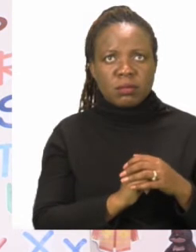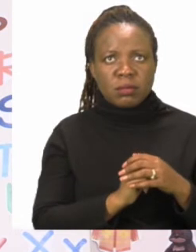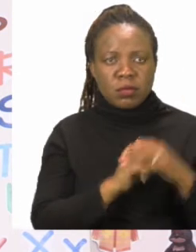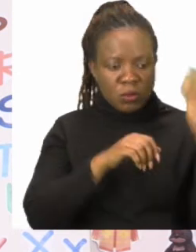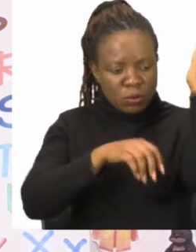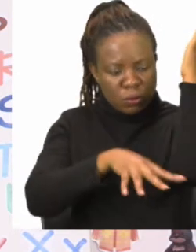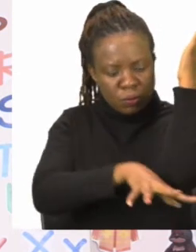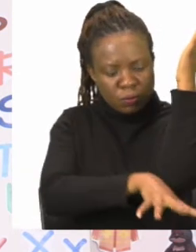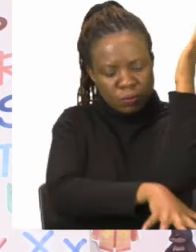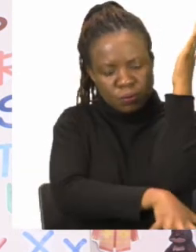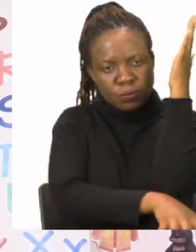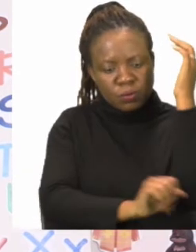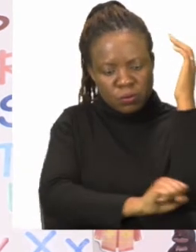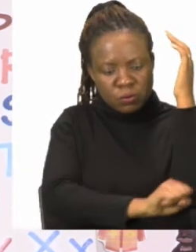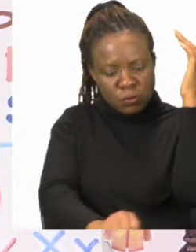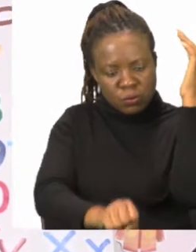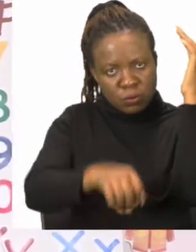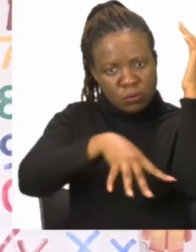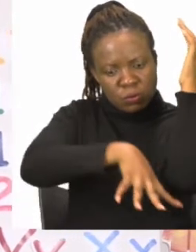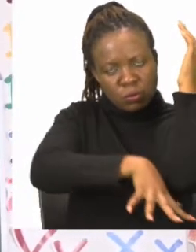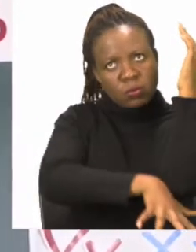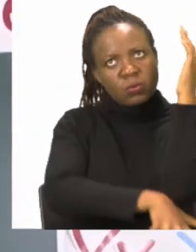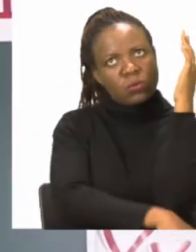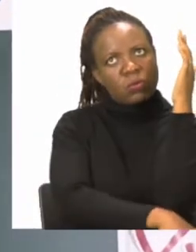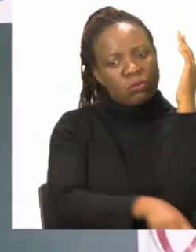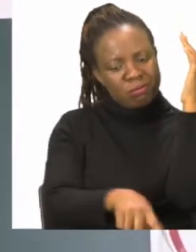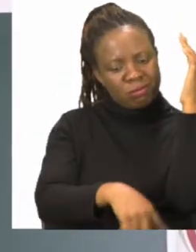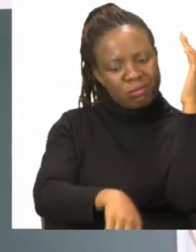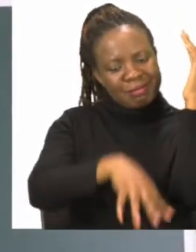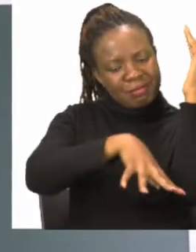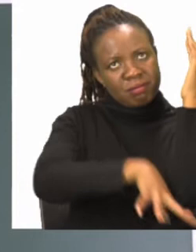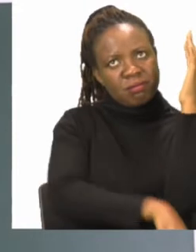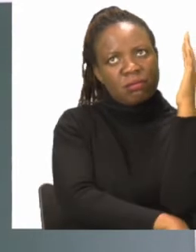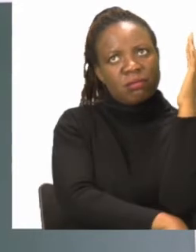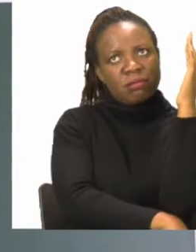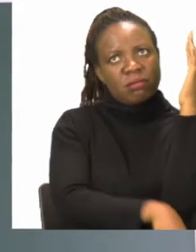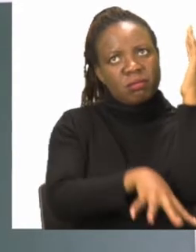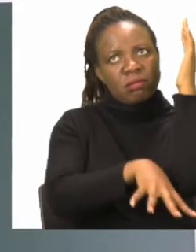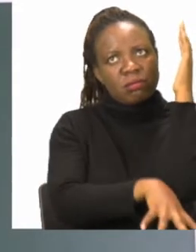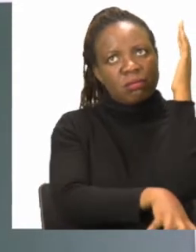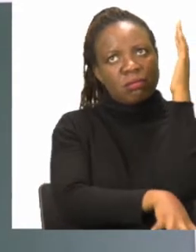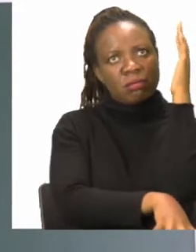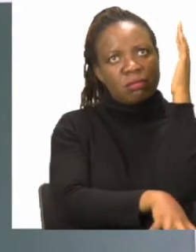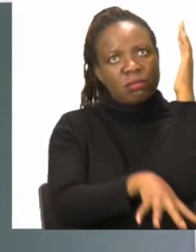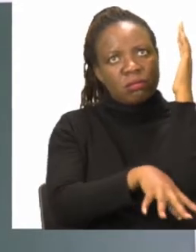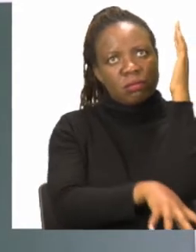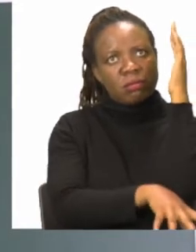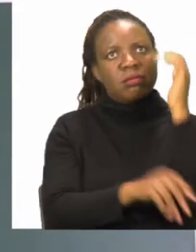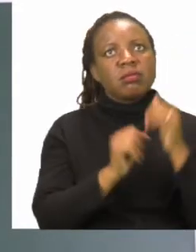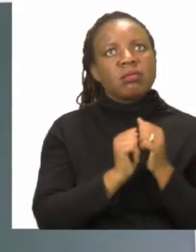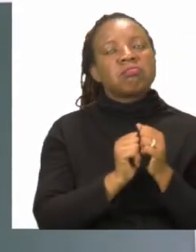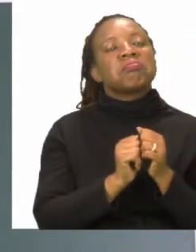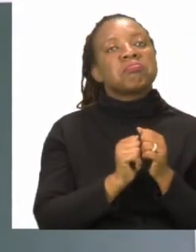part underneath the ground? What do you think this part is called?